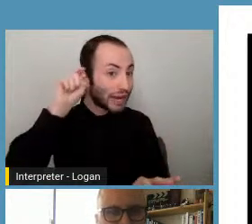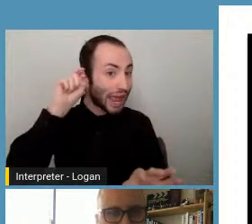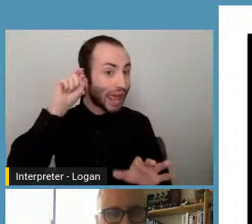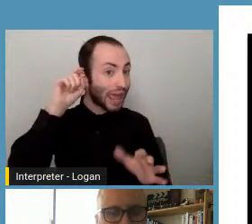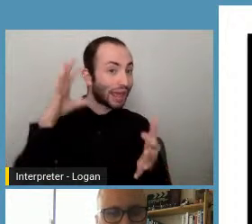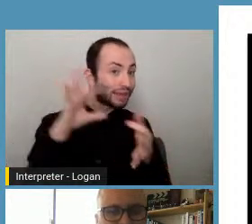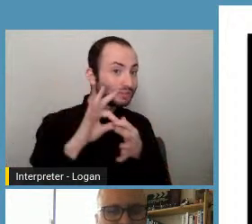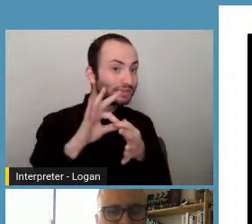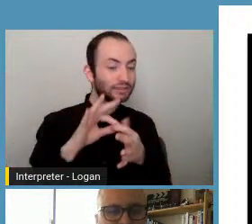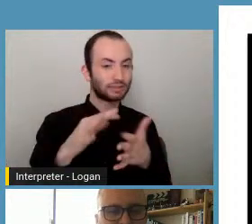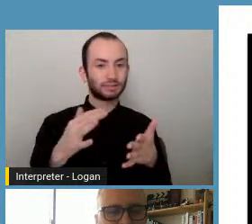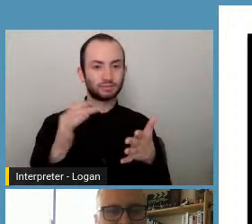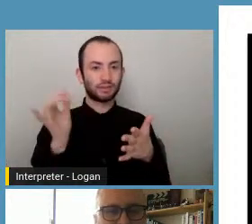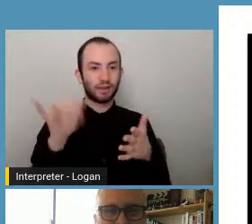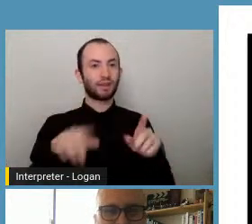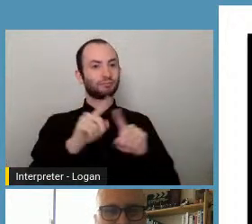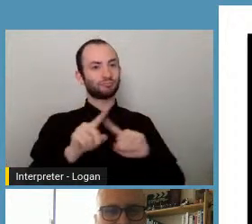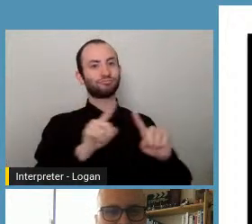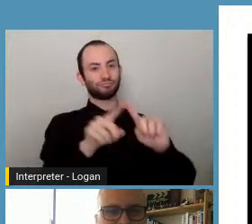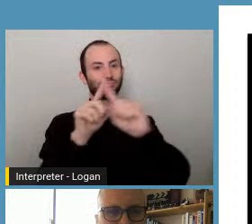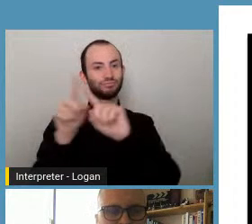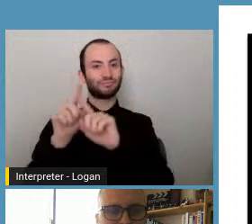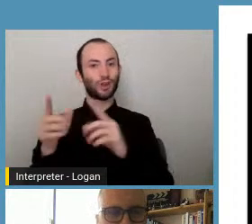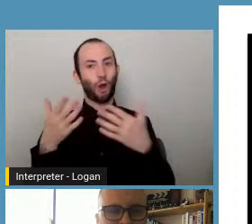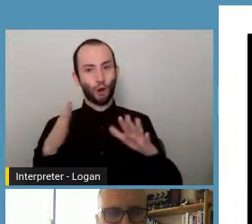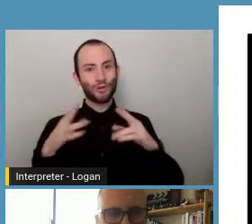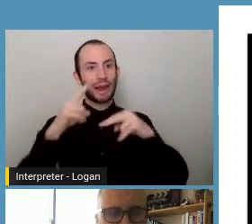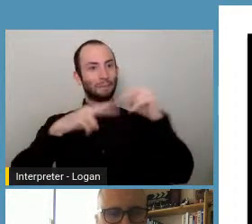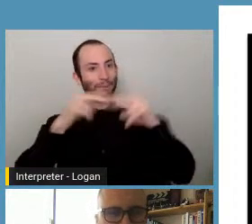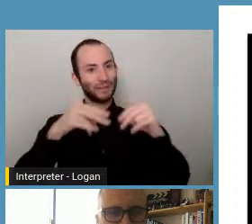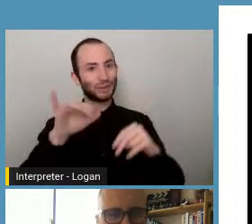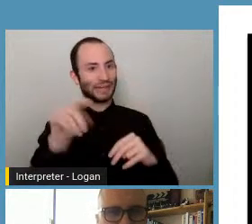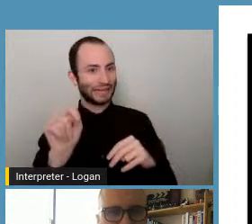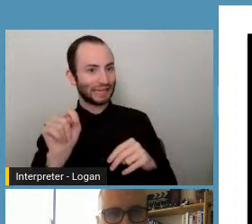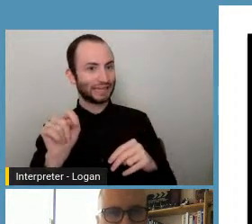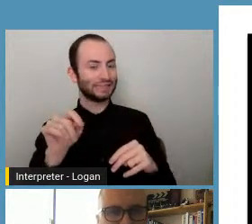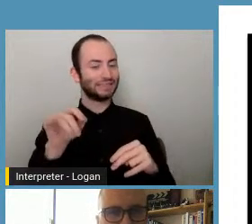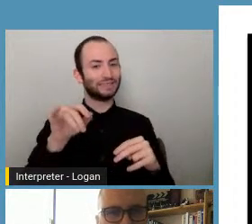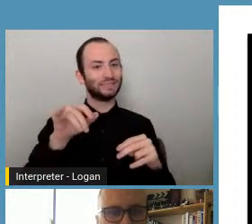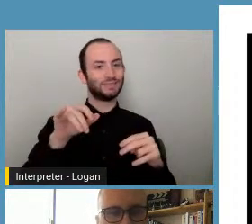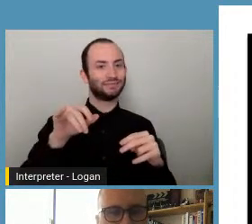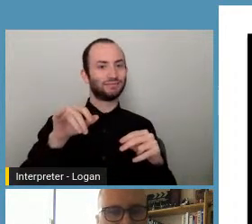of that is built in. If we make our content accessible, it'll be compatible with that assistive technology.